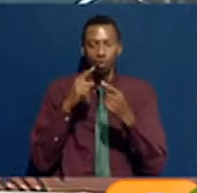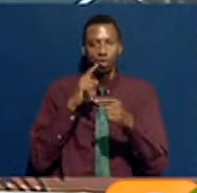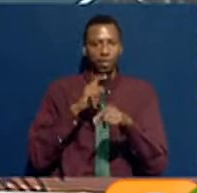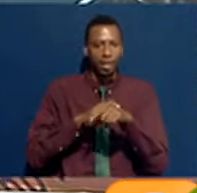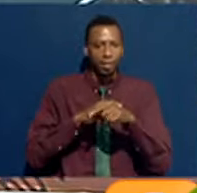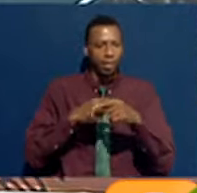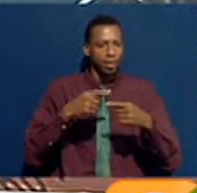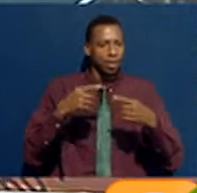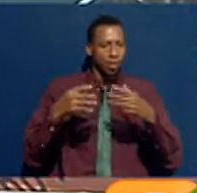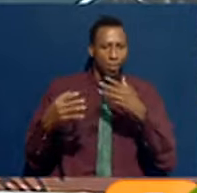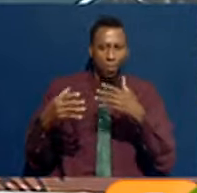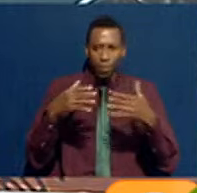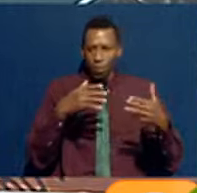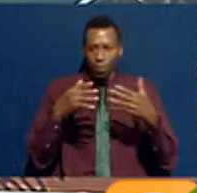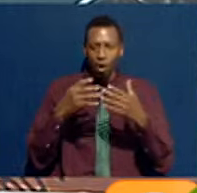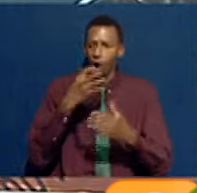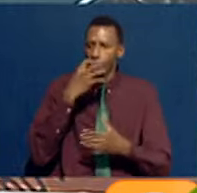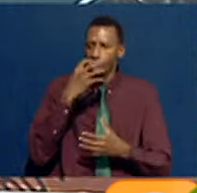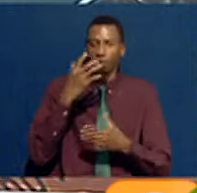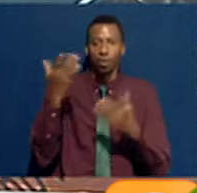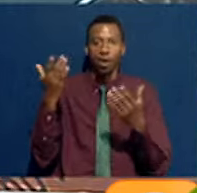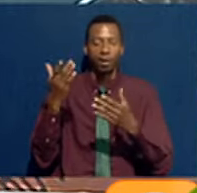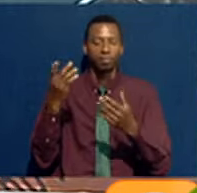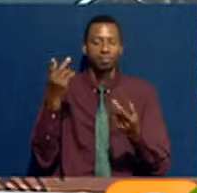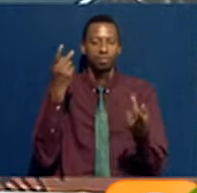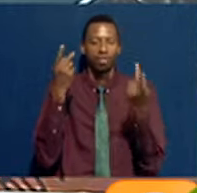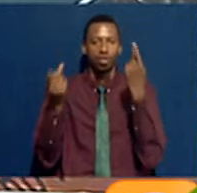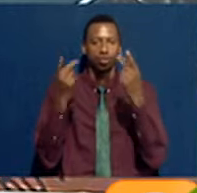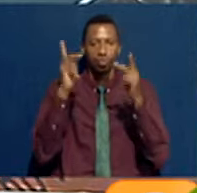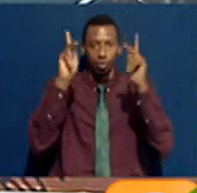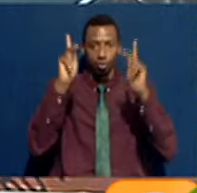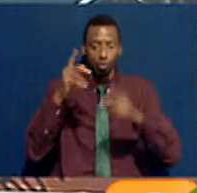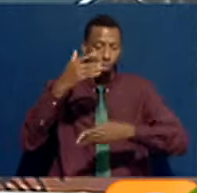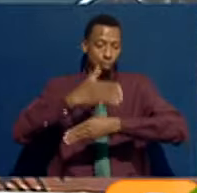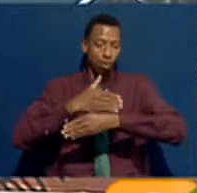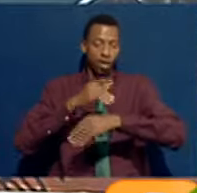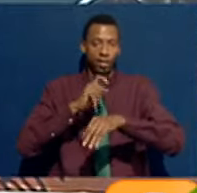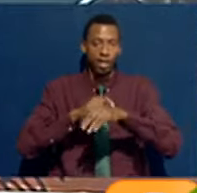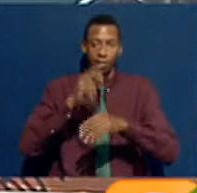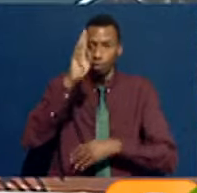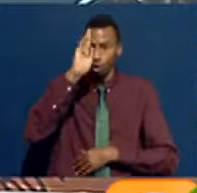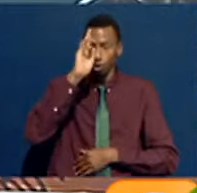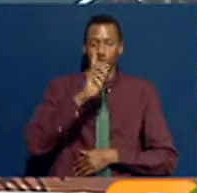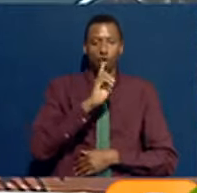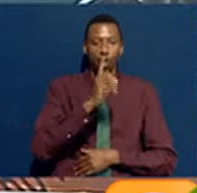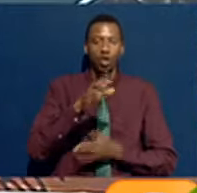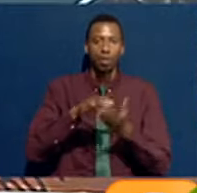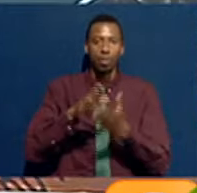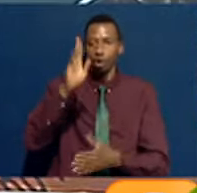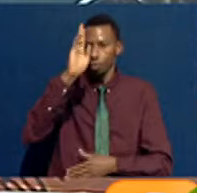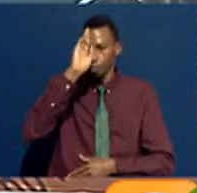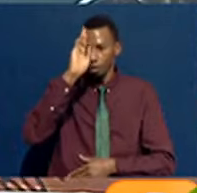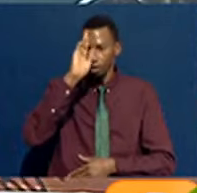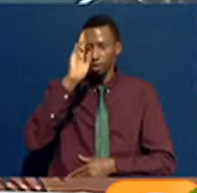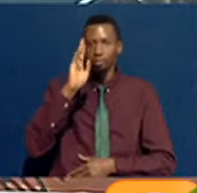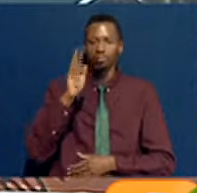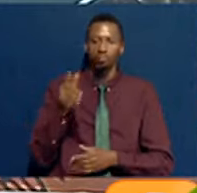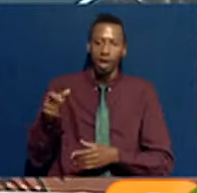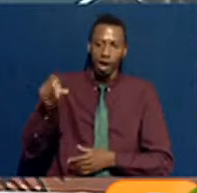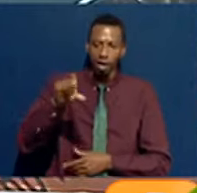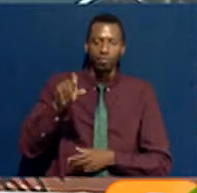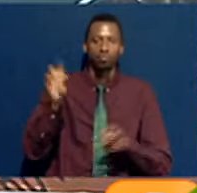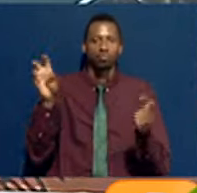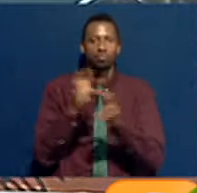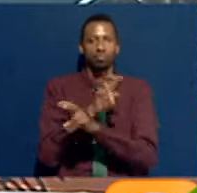the Kisumu-Kericho border as police deployed more boots on the ground and intensified patrols. Steve